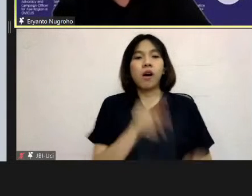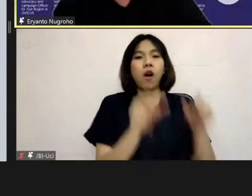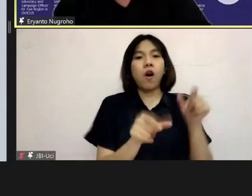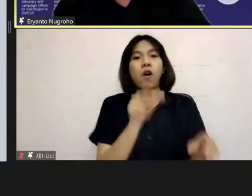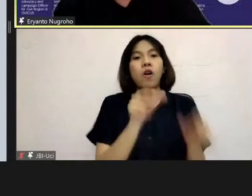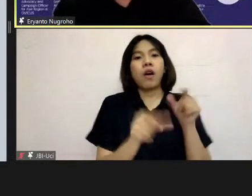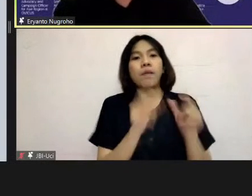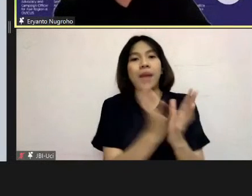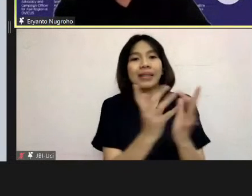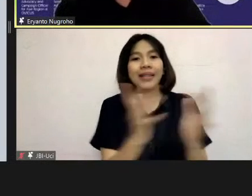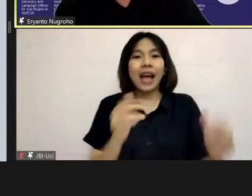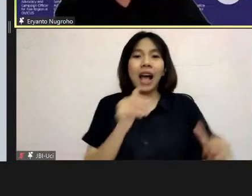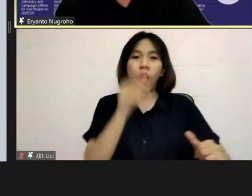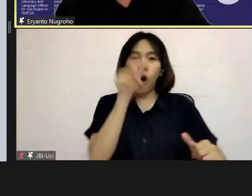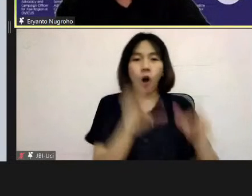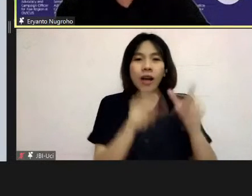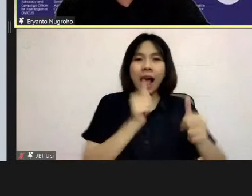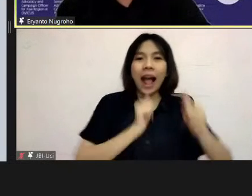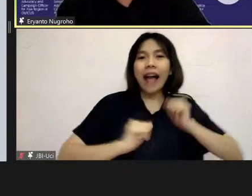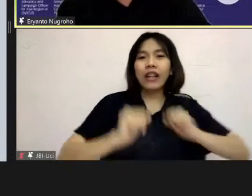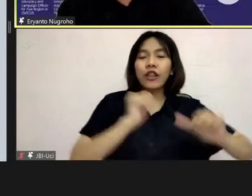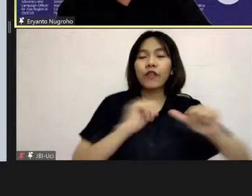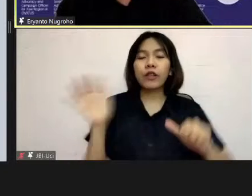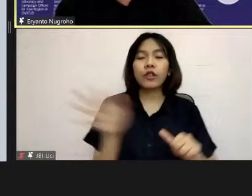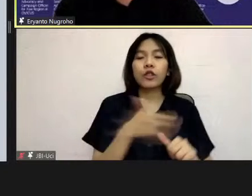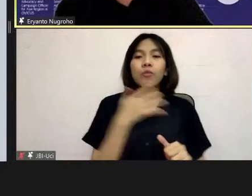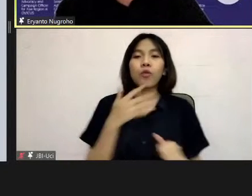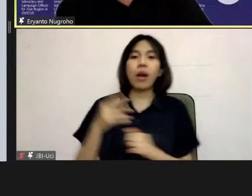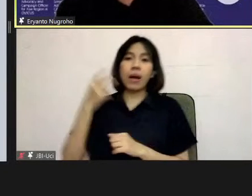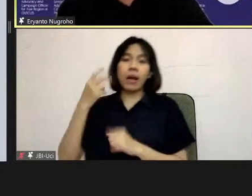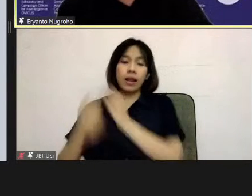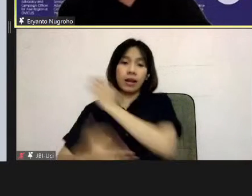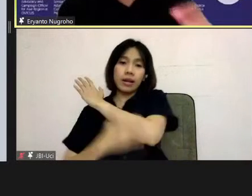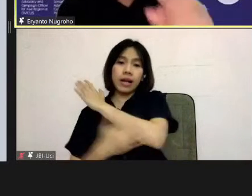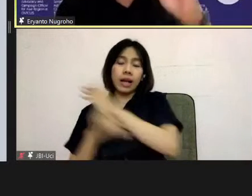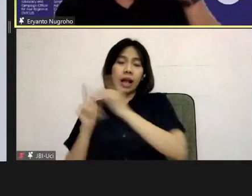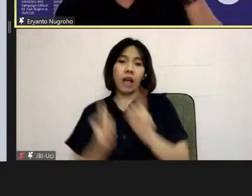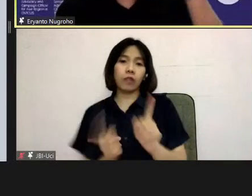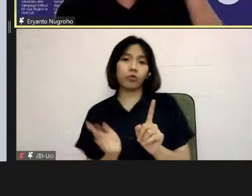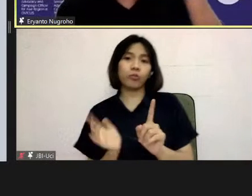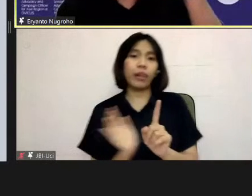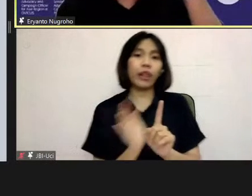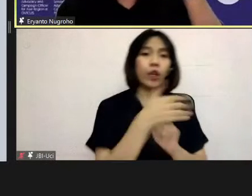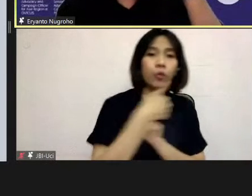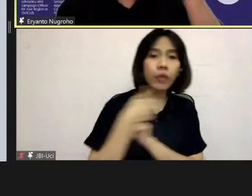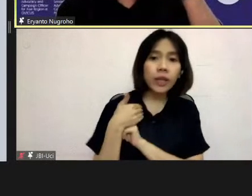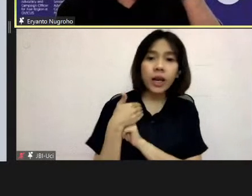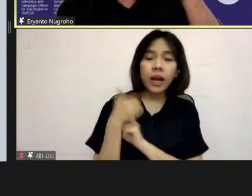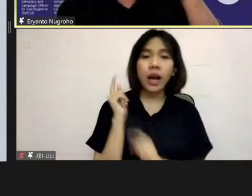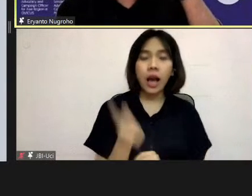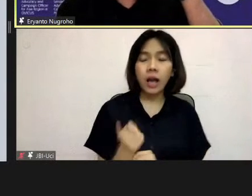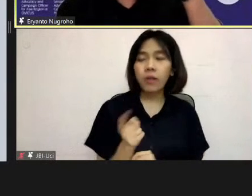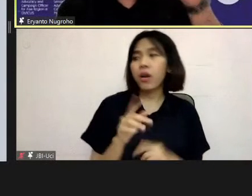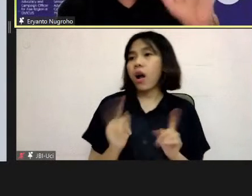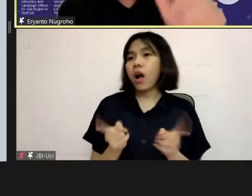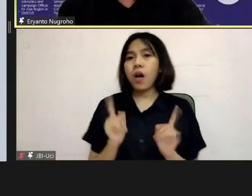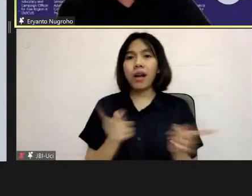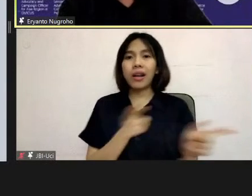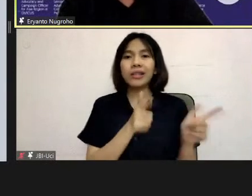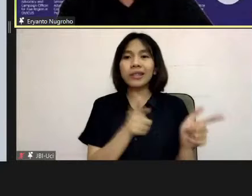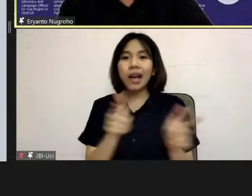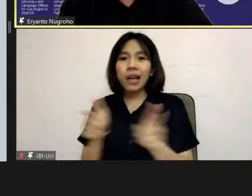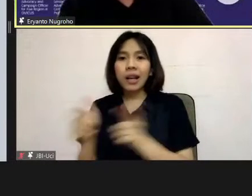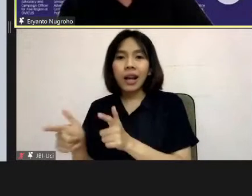stigmatization, and other types of attack by both state and non-state actors. And then states